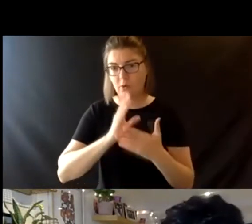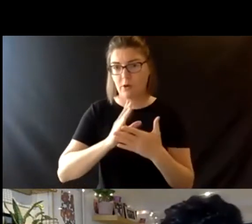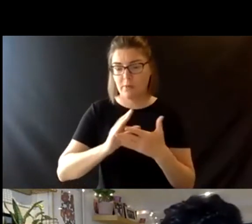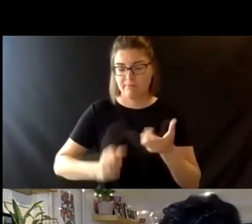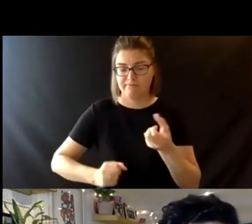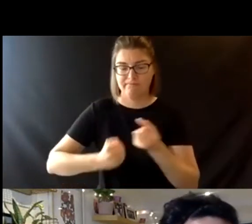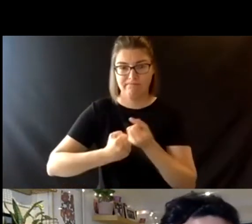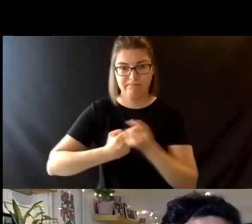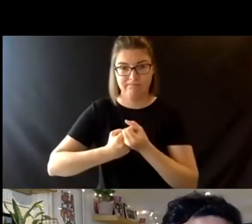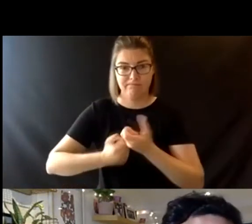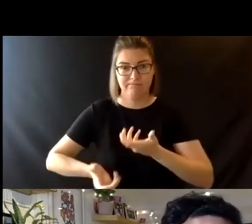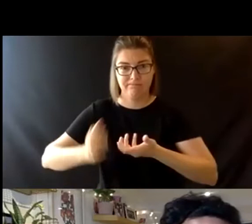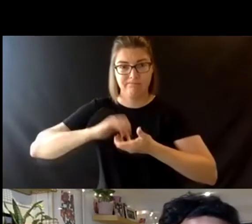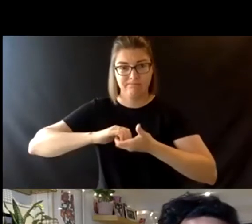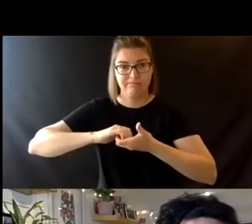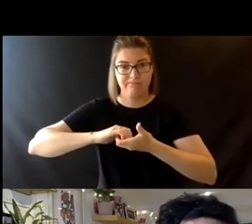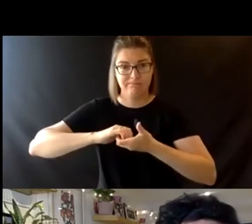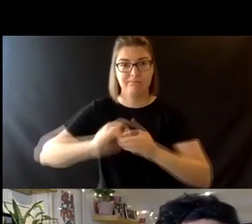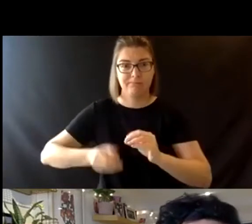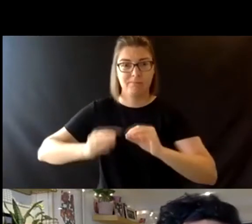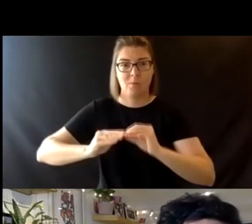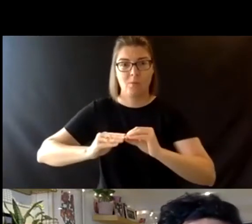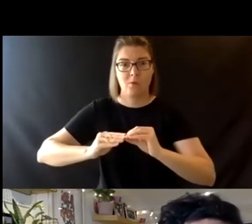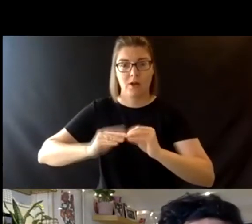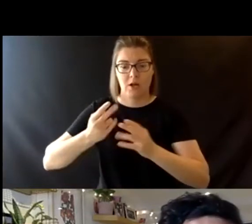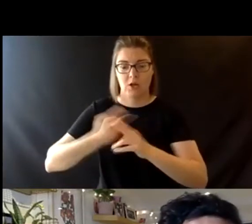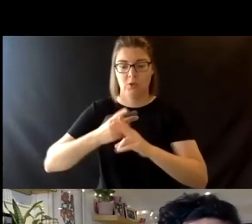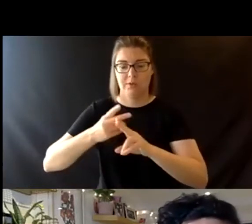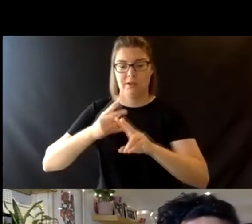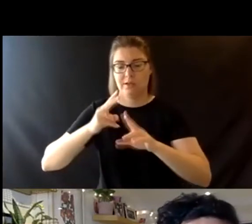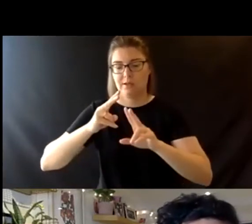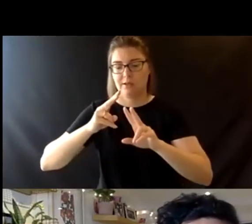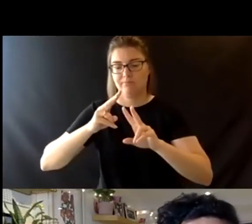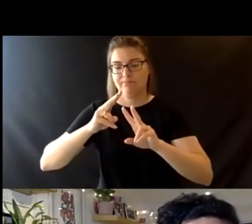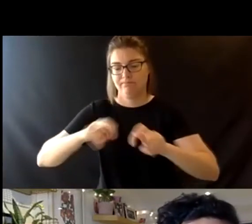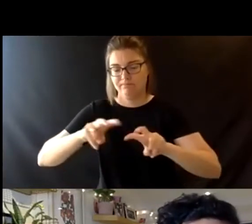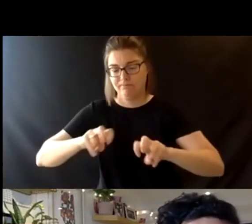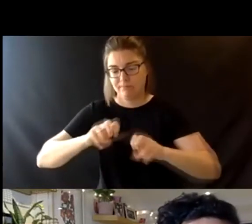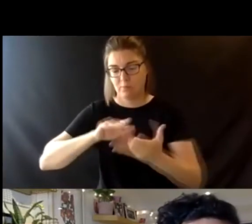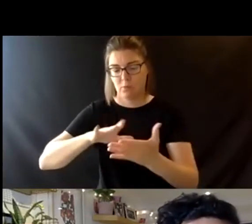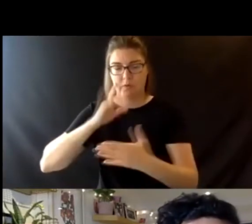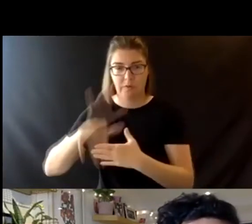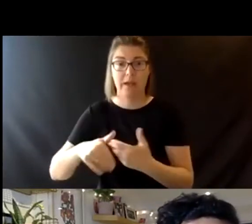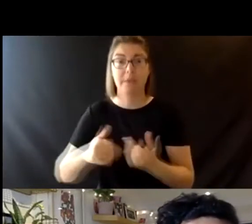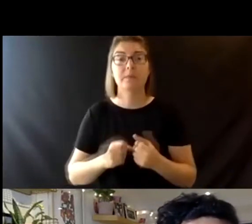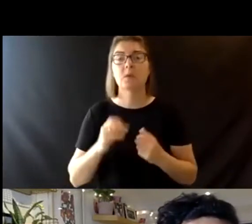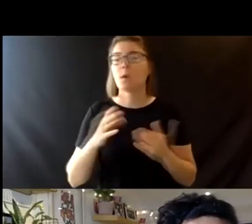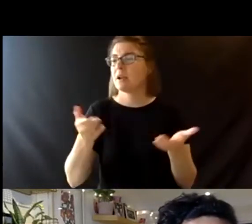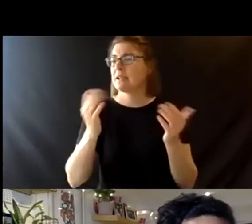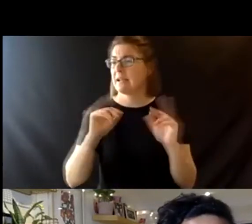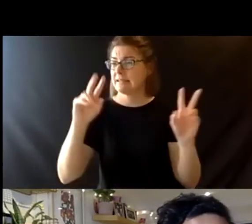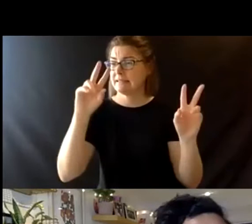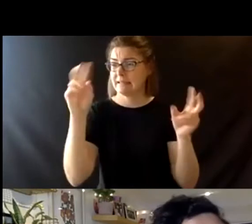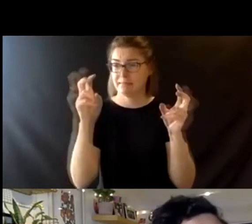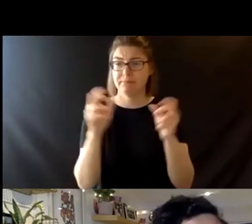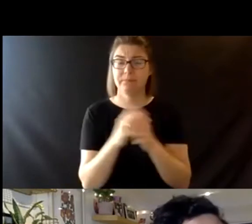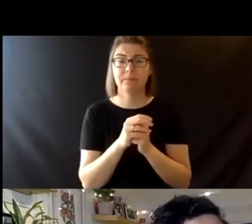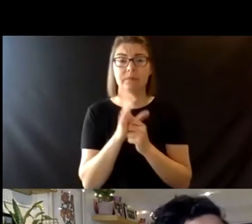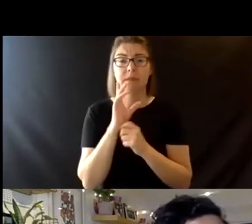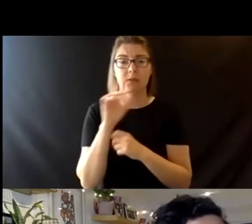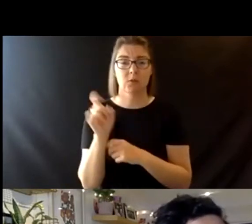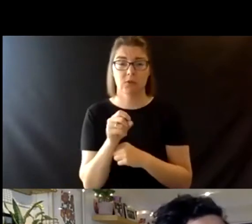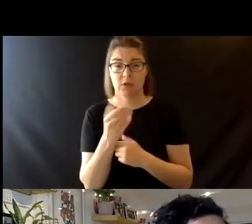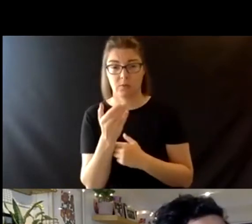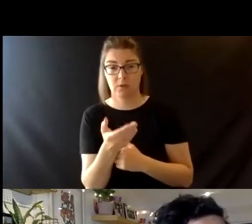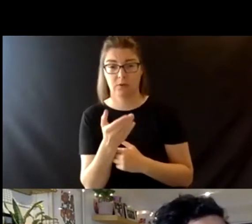allyship and entering that with a critical lens. I want to move on to our next theme, and this question is going to be pointed